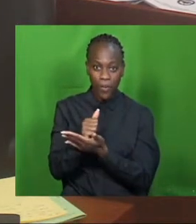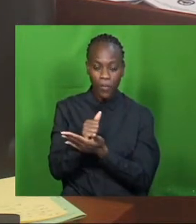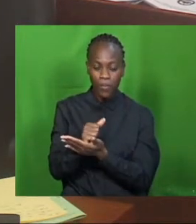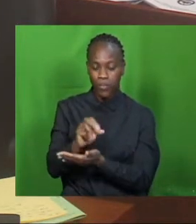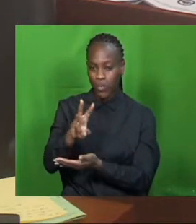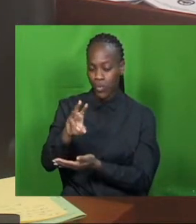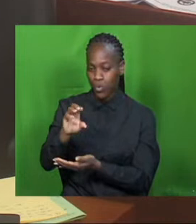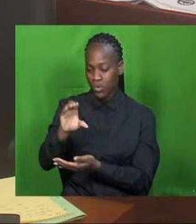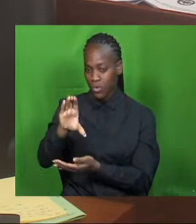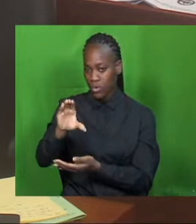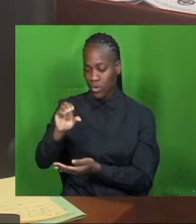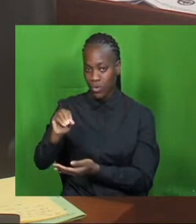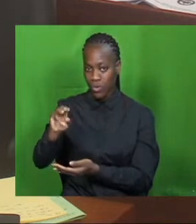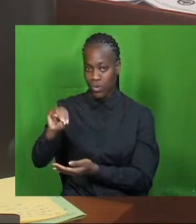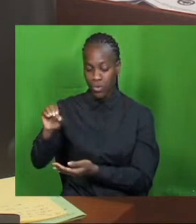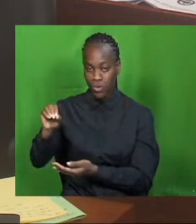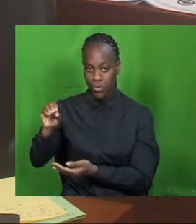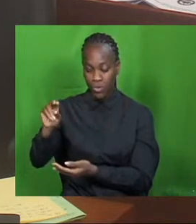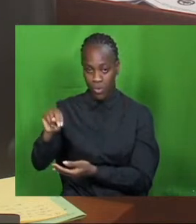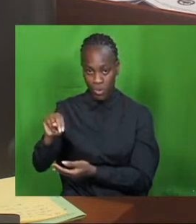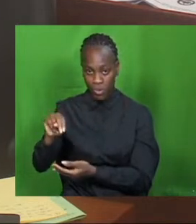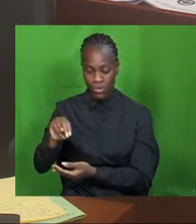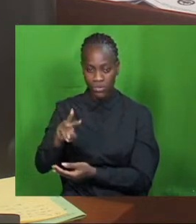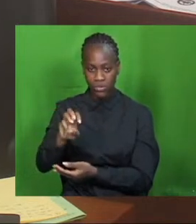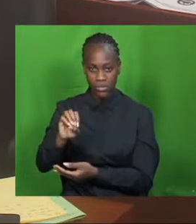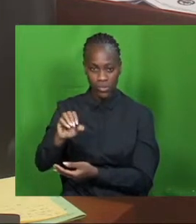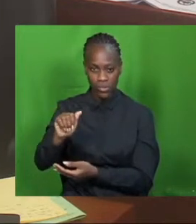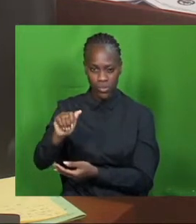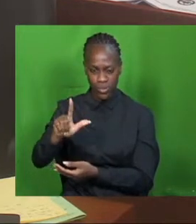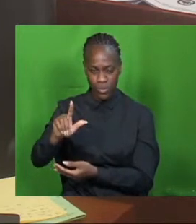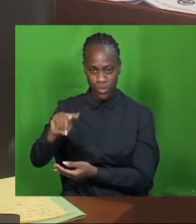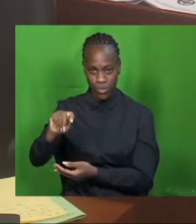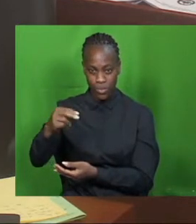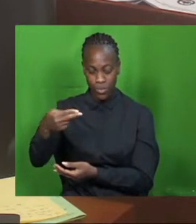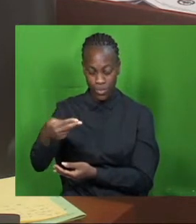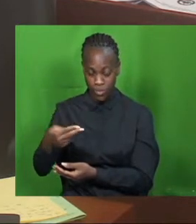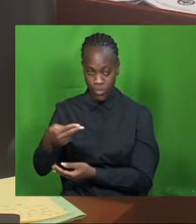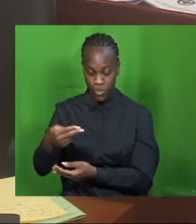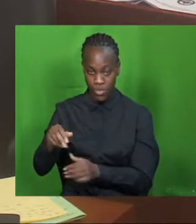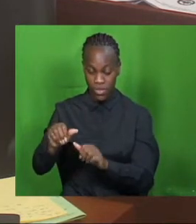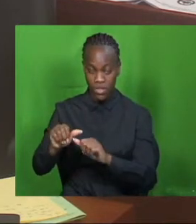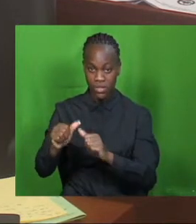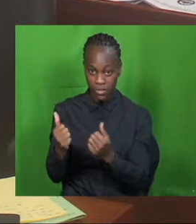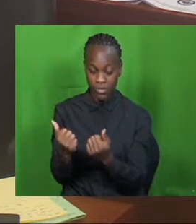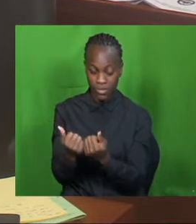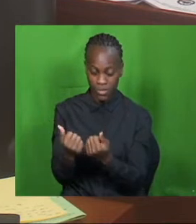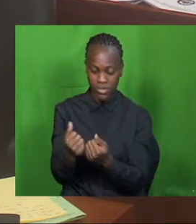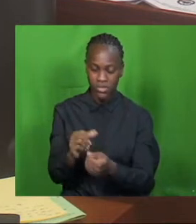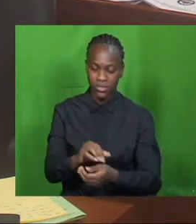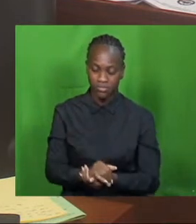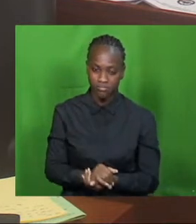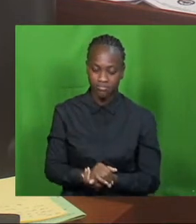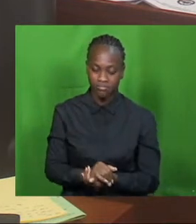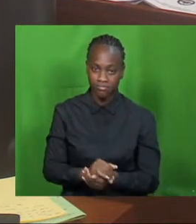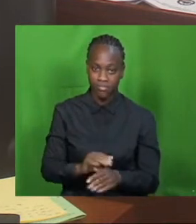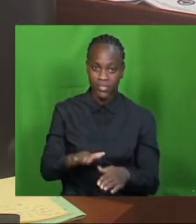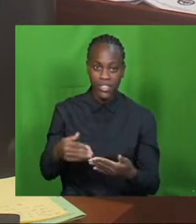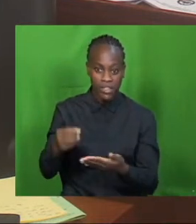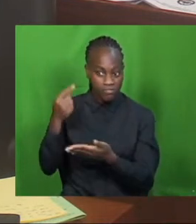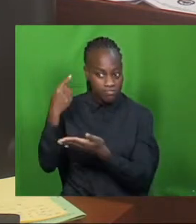members are insulted because of this. So we must find a solution to it as a country.